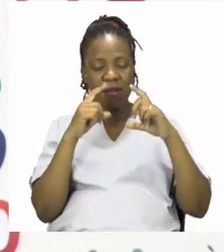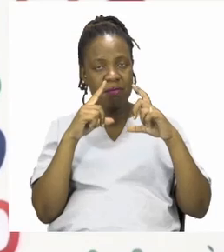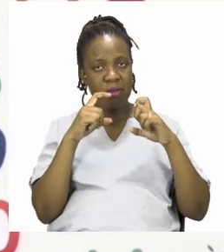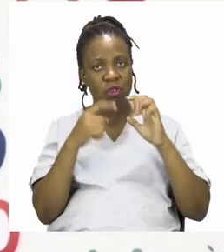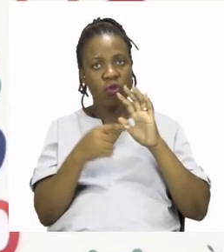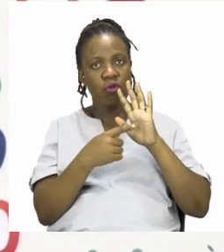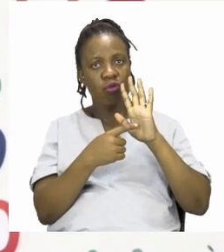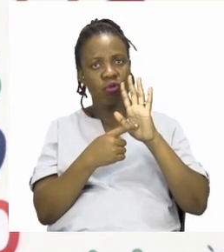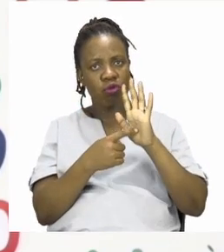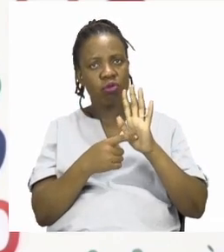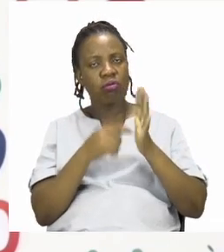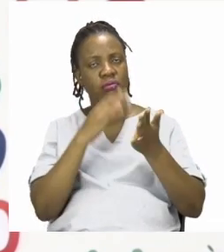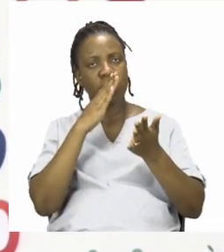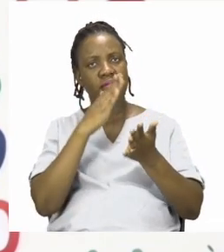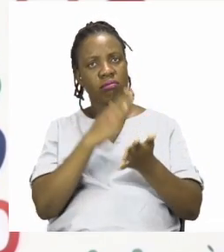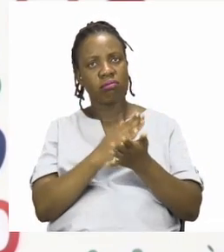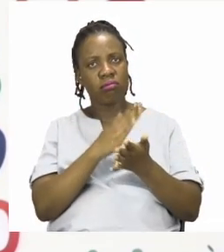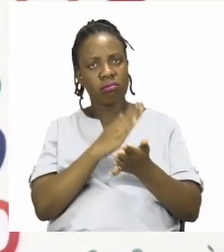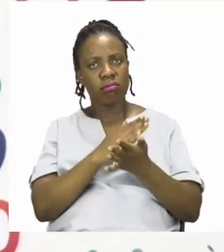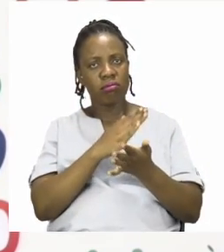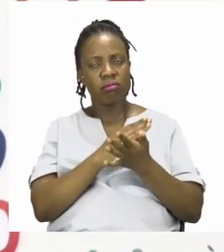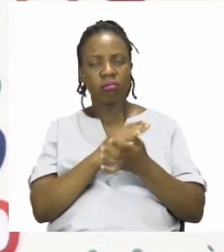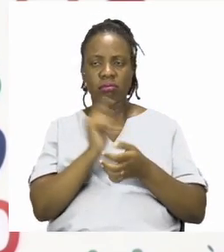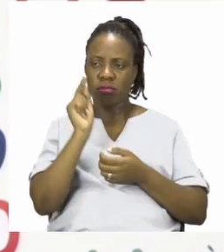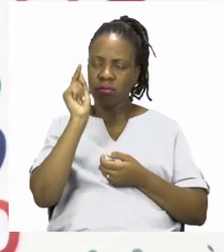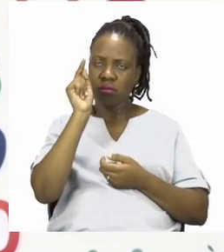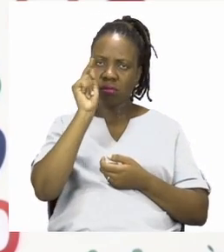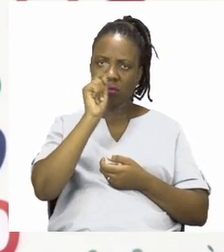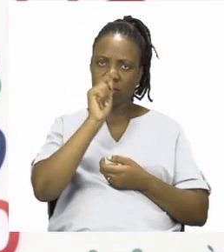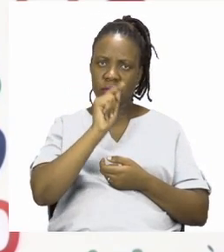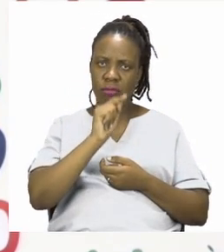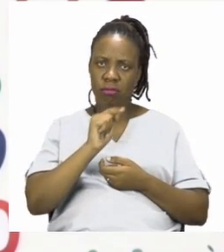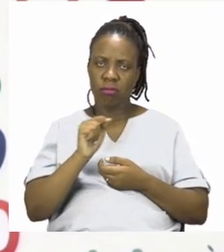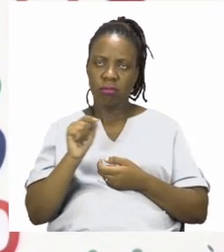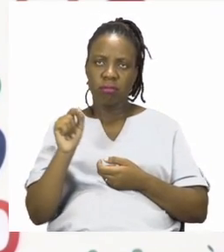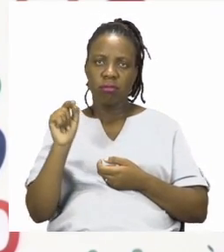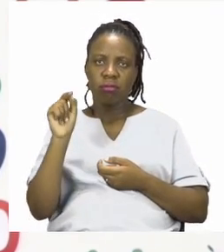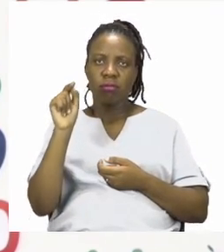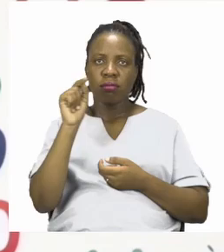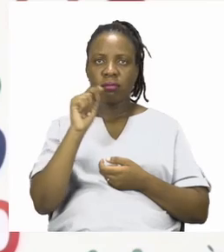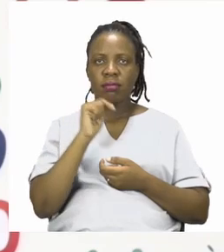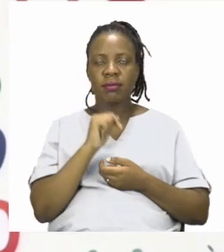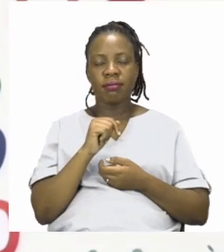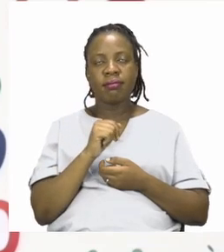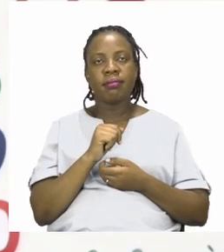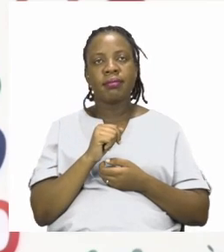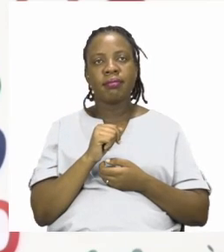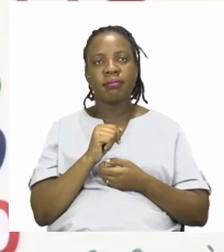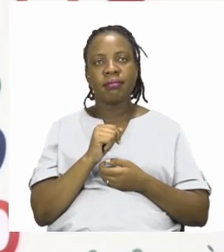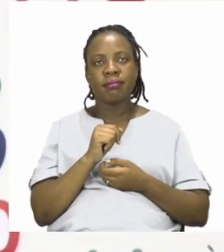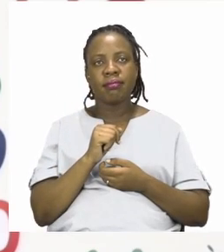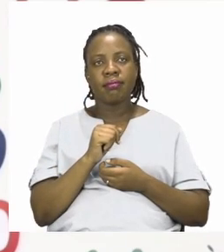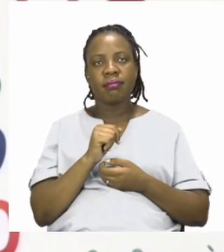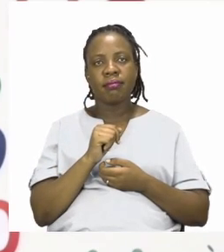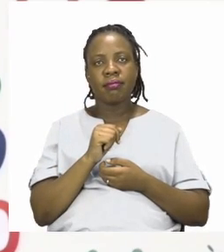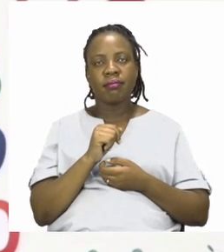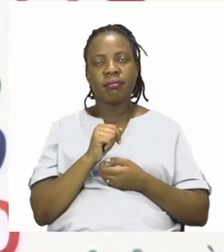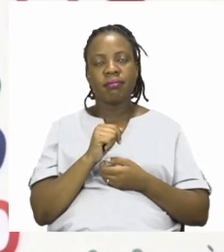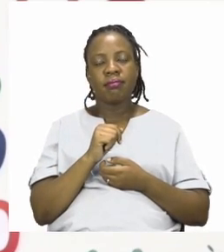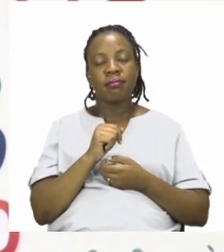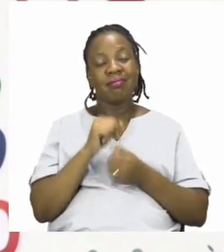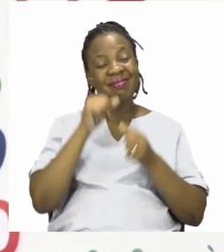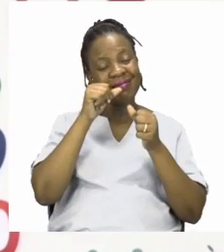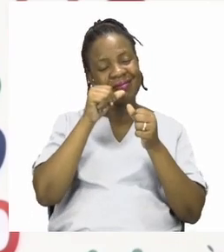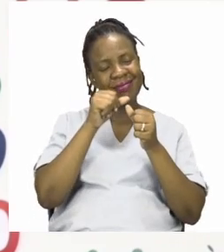circle, and you can clearly see that it is round. Now remember everyone, when you make your